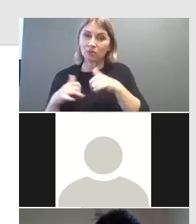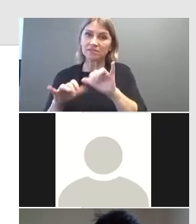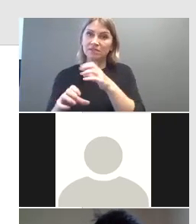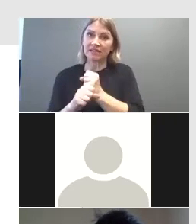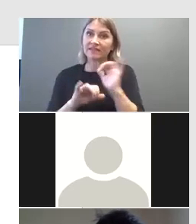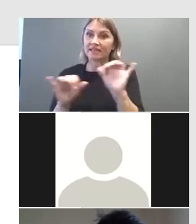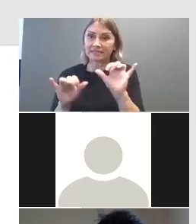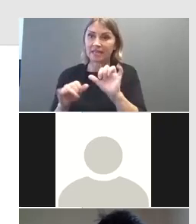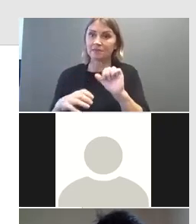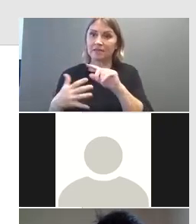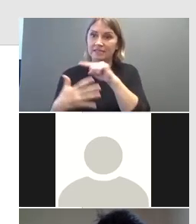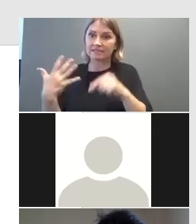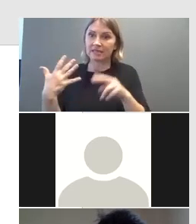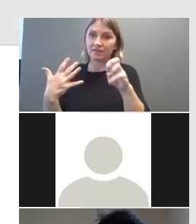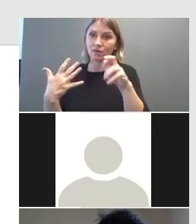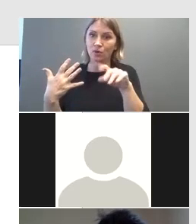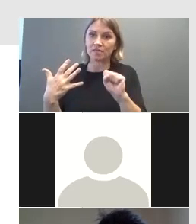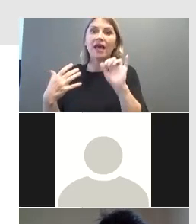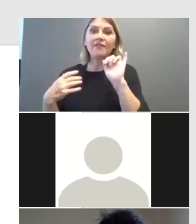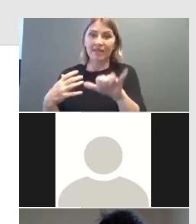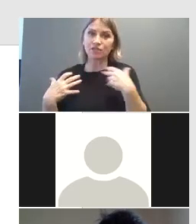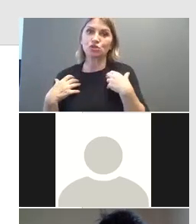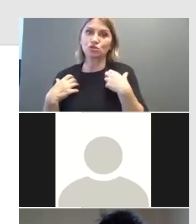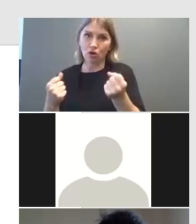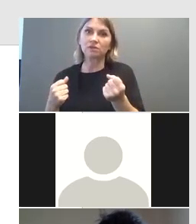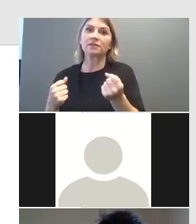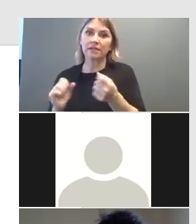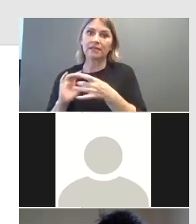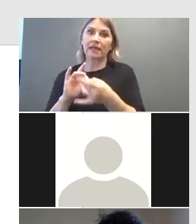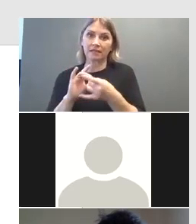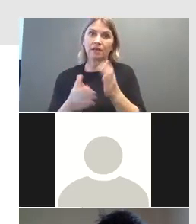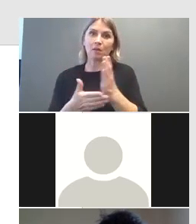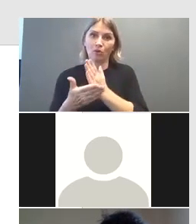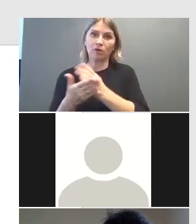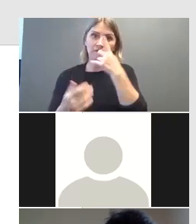E, F, C, D. That is the strongly connected component of this set of nodes.